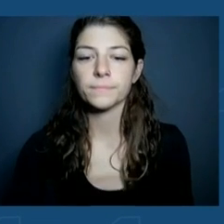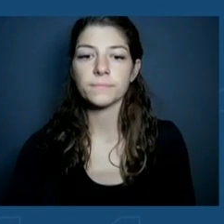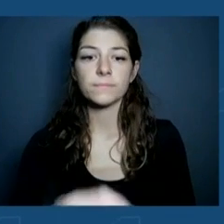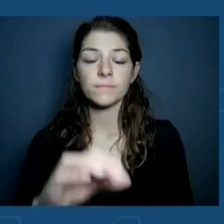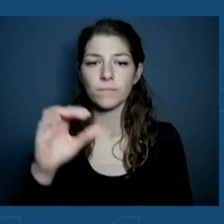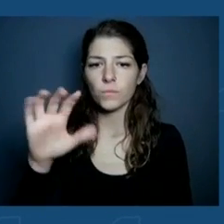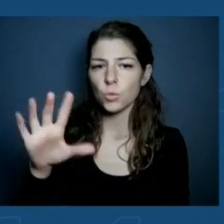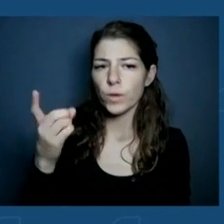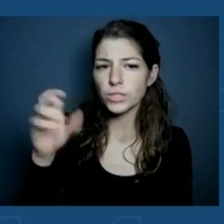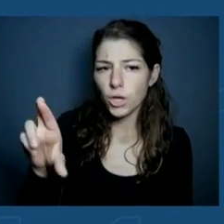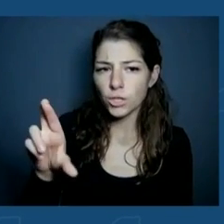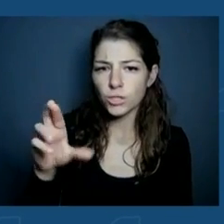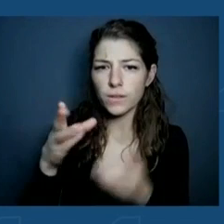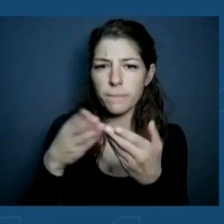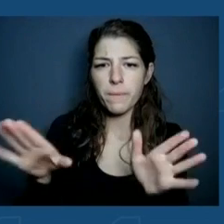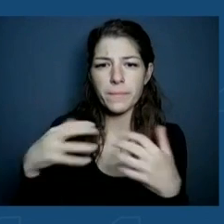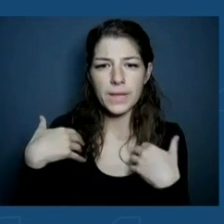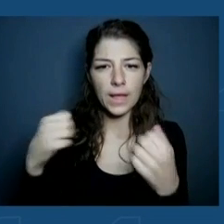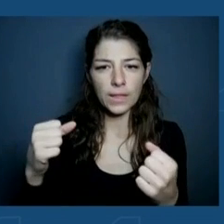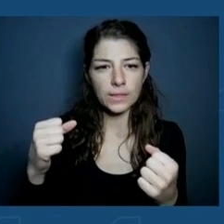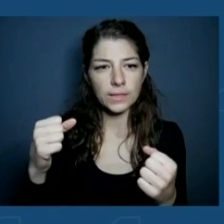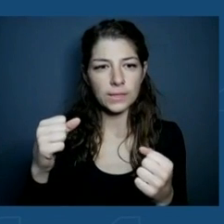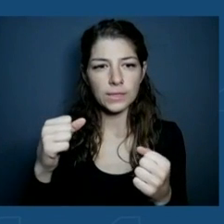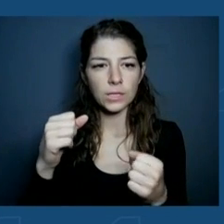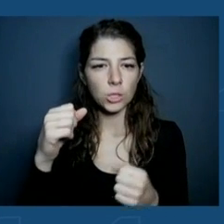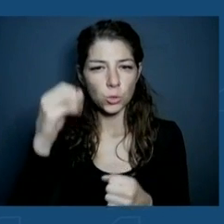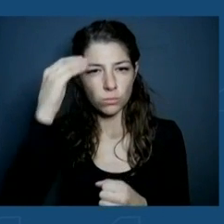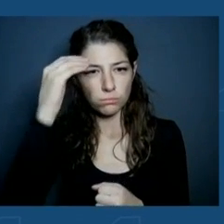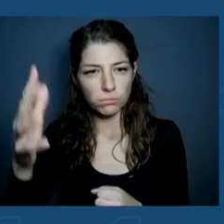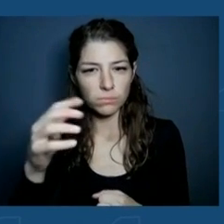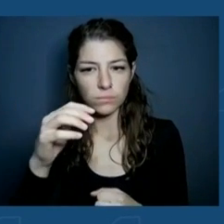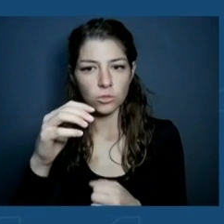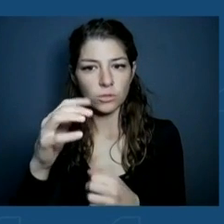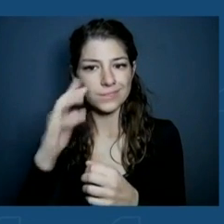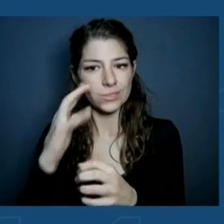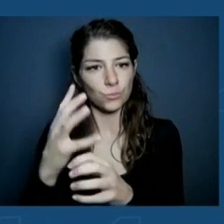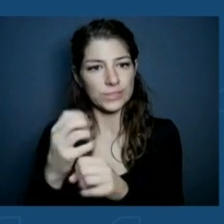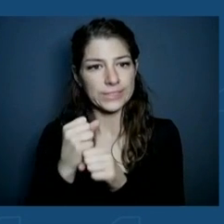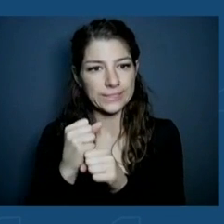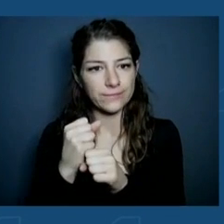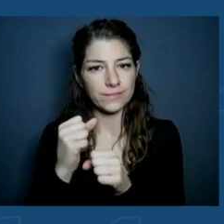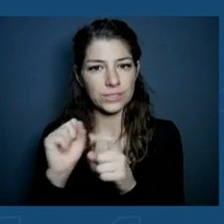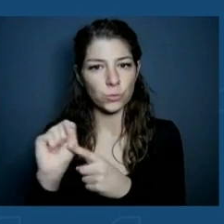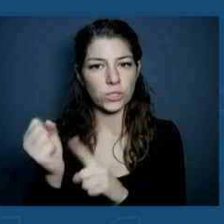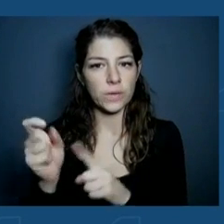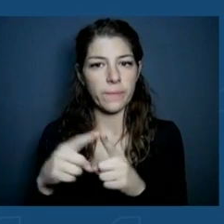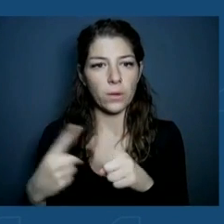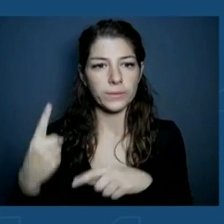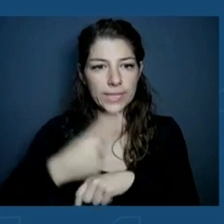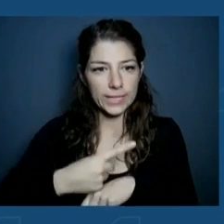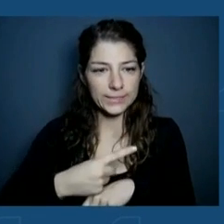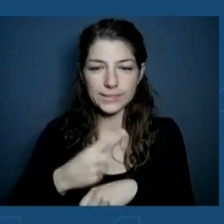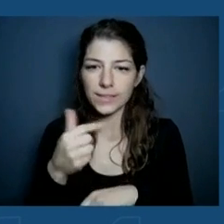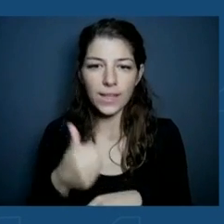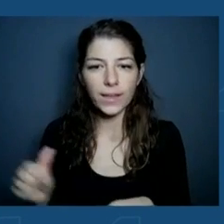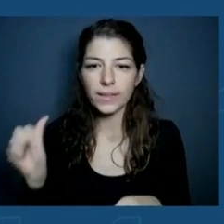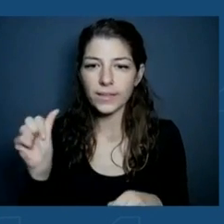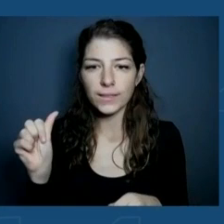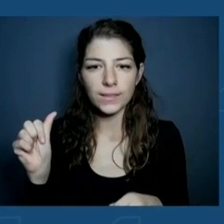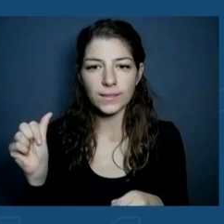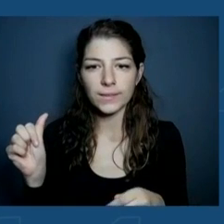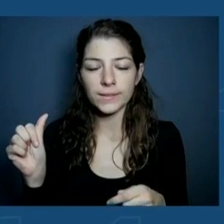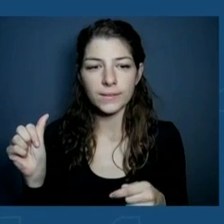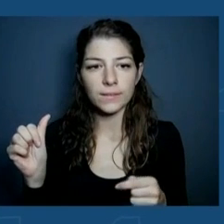Health and Health Planning Council that you didn't foresee a situation when mandates would come back. Is there any point, you and